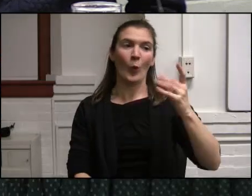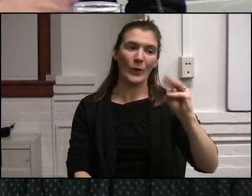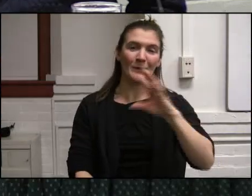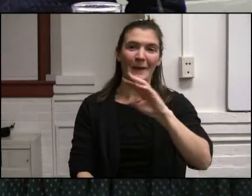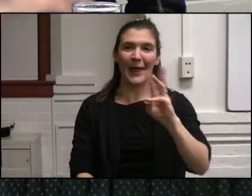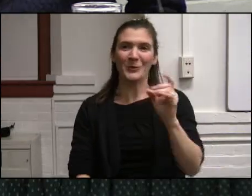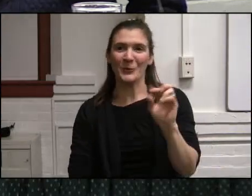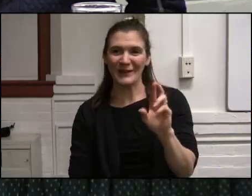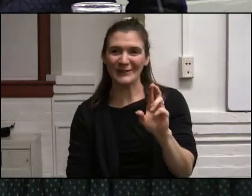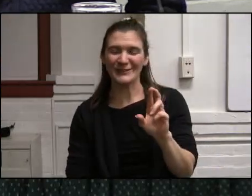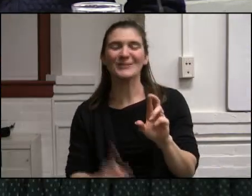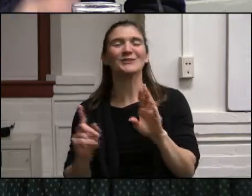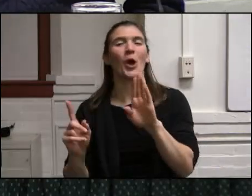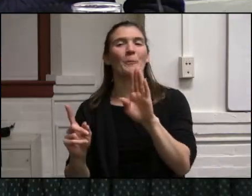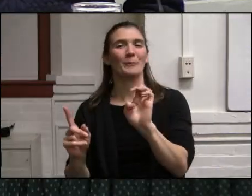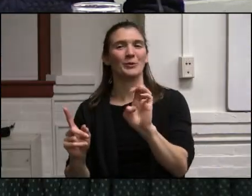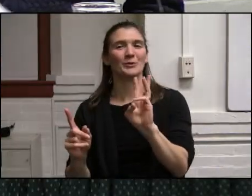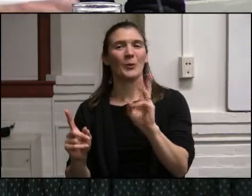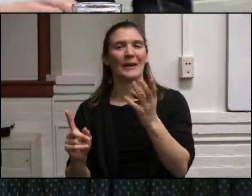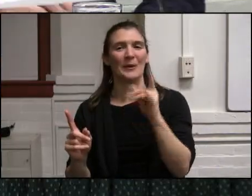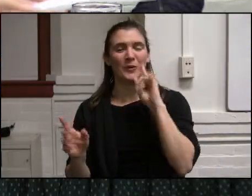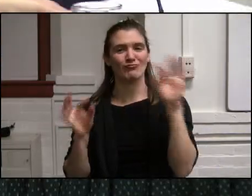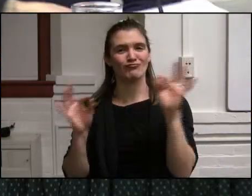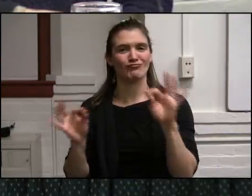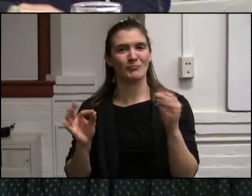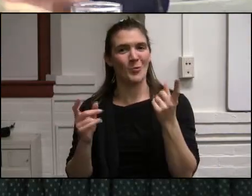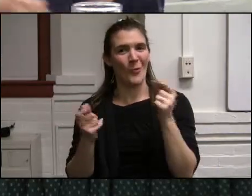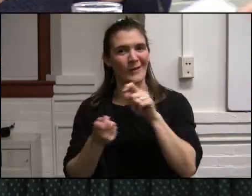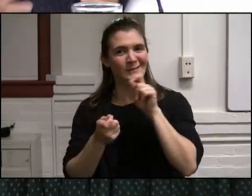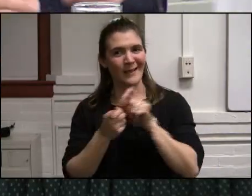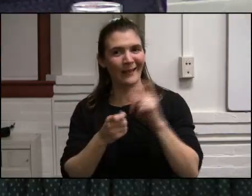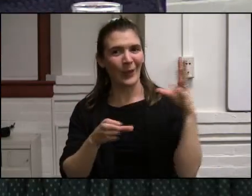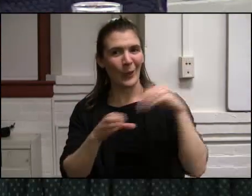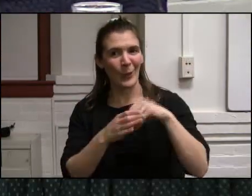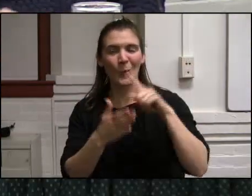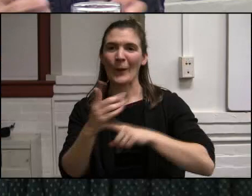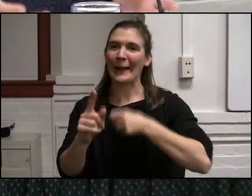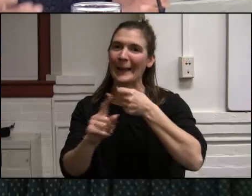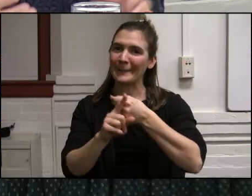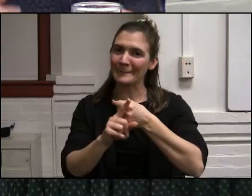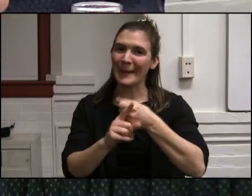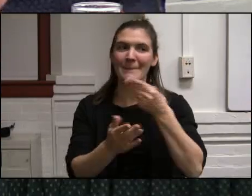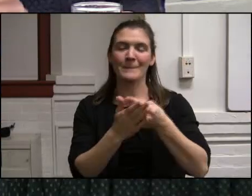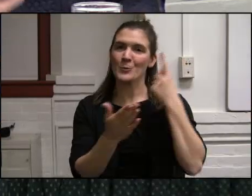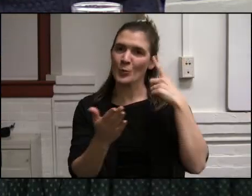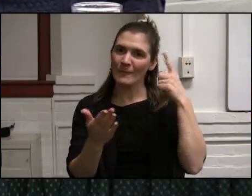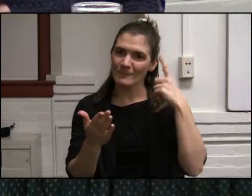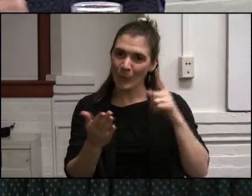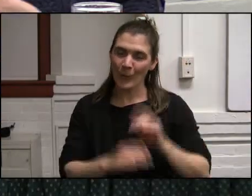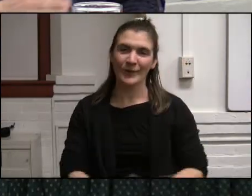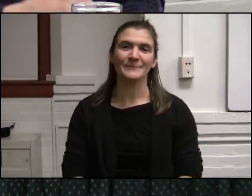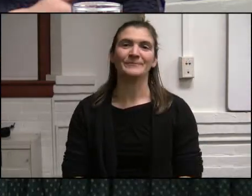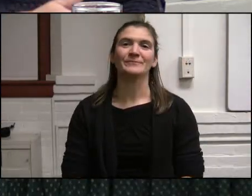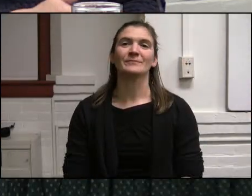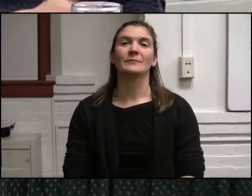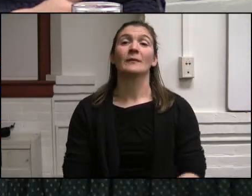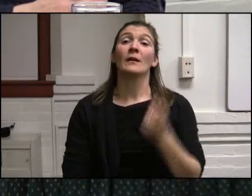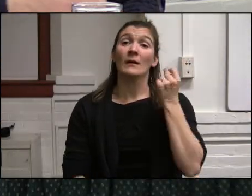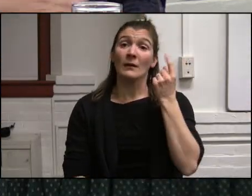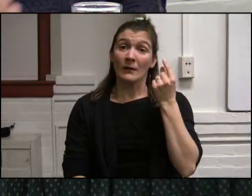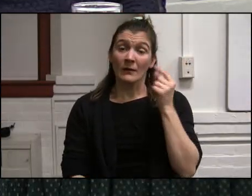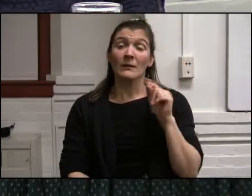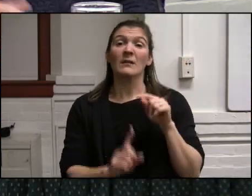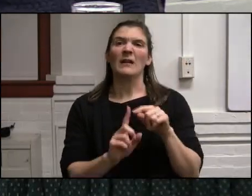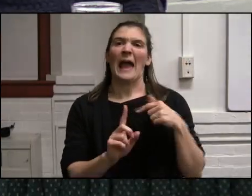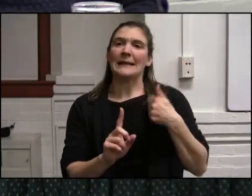that Mr. Whitney will describe here in a moment about the sort of full impact of this. And that's the result of this being one